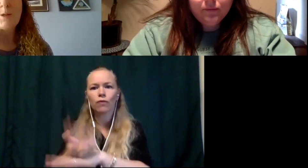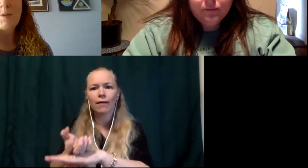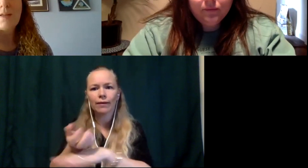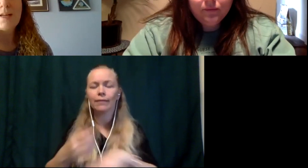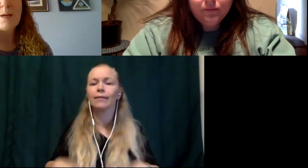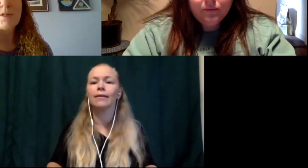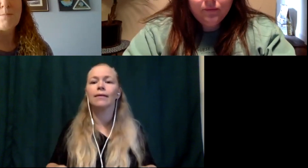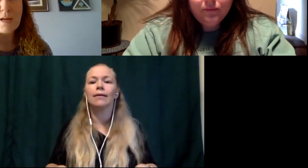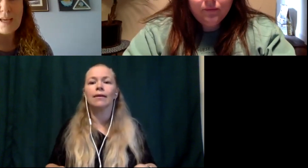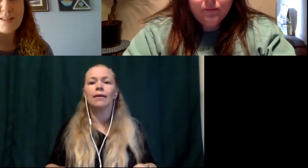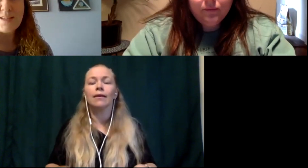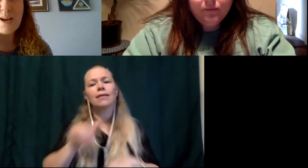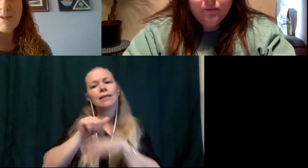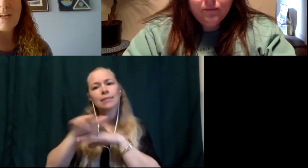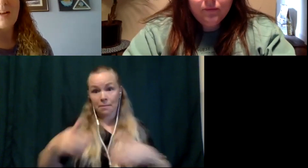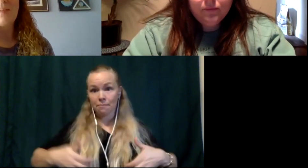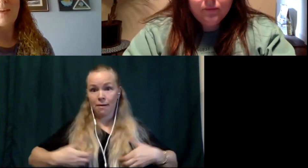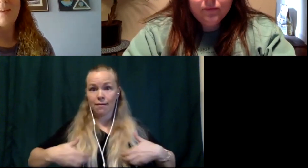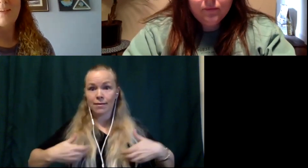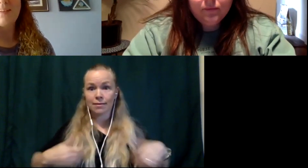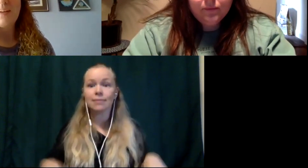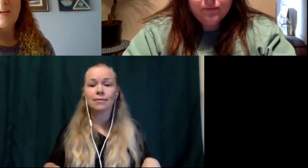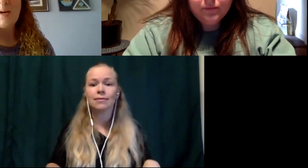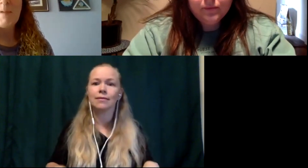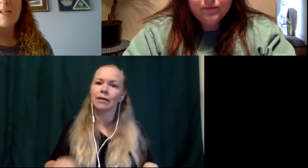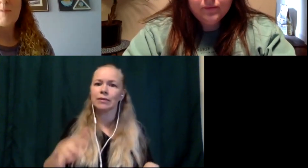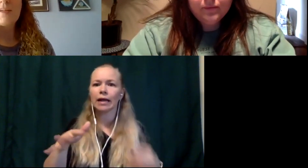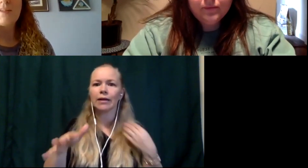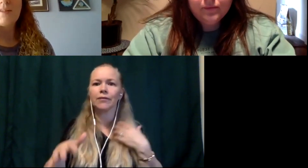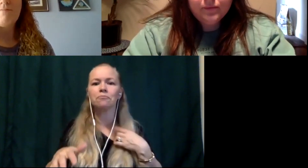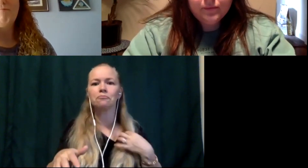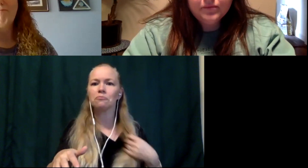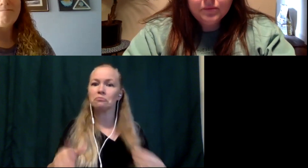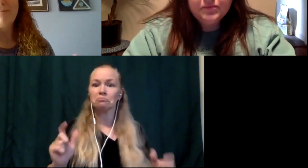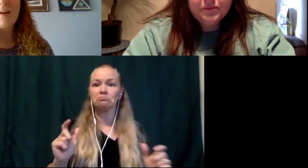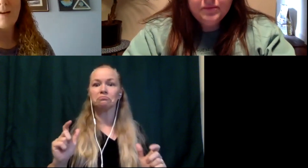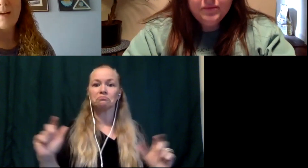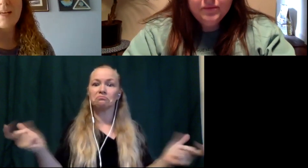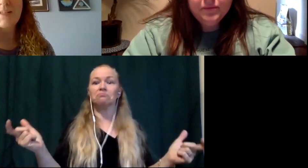They sent up some monkeys. That was kind of a monumental,